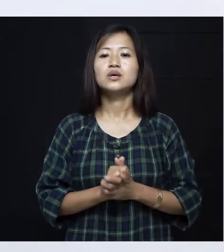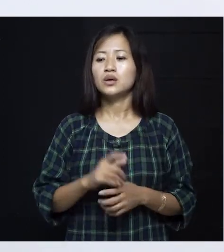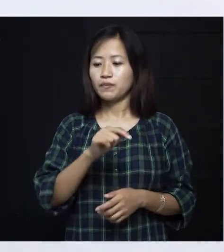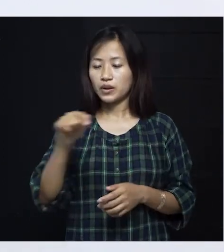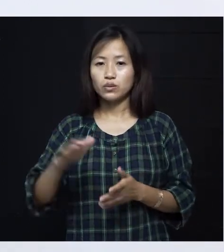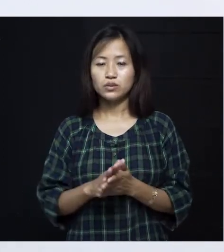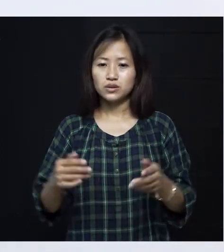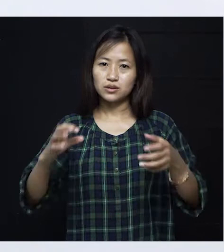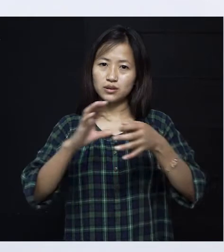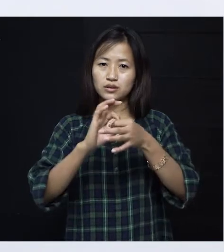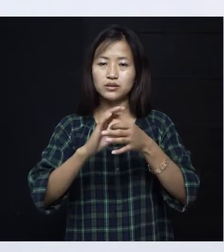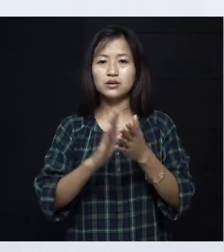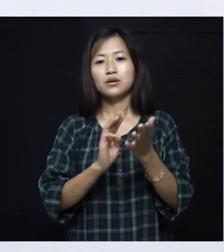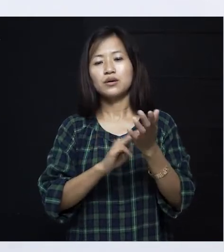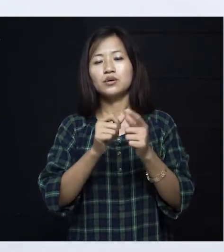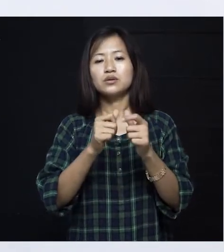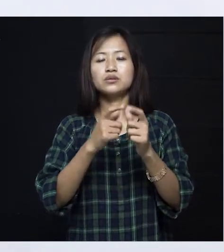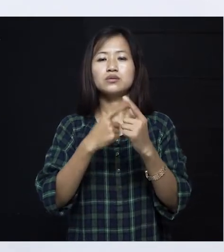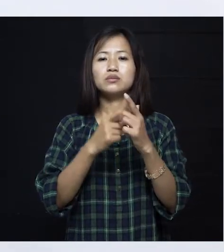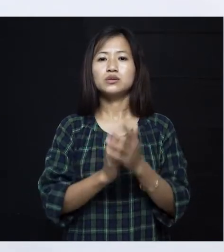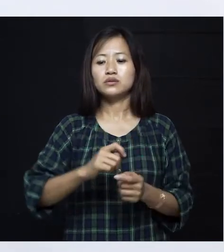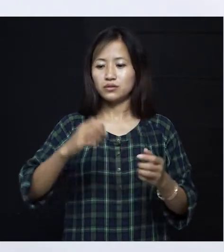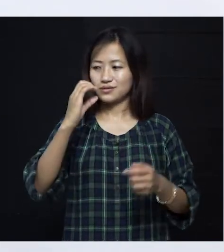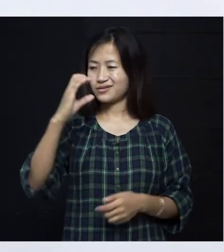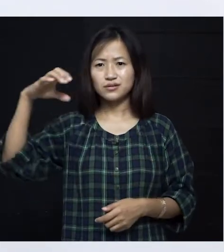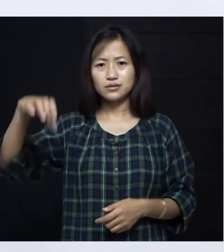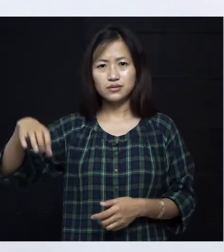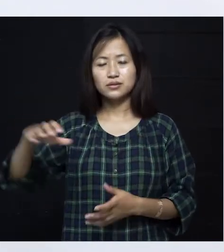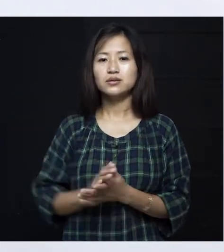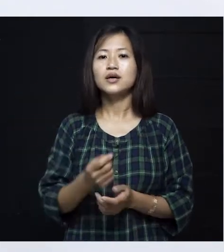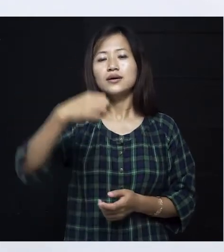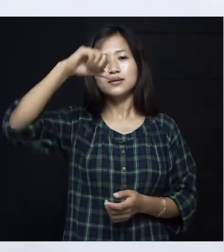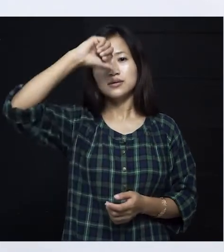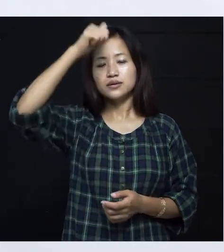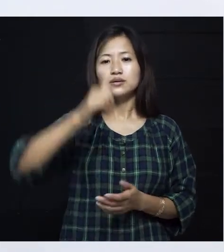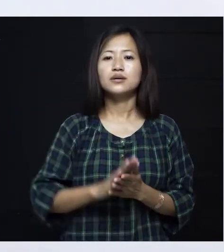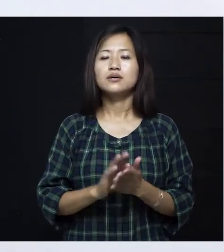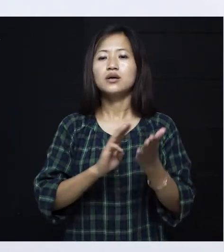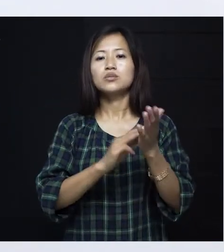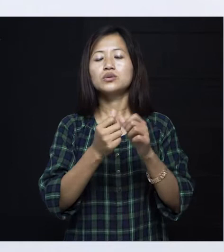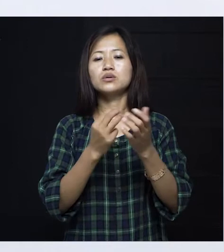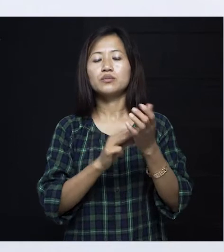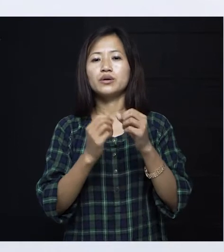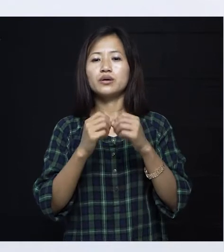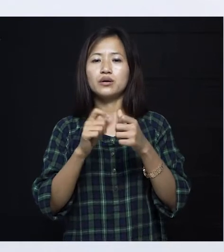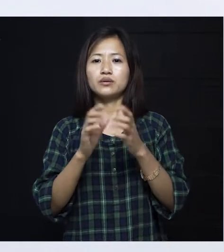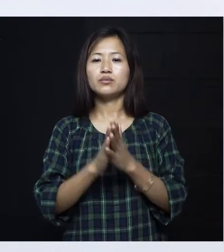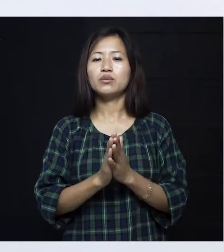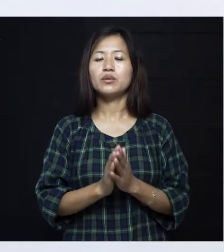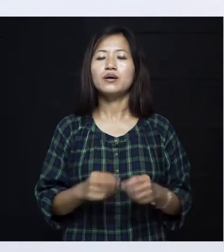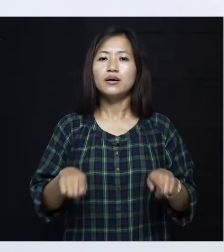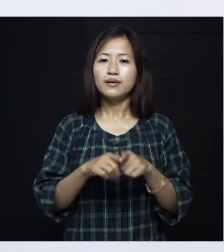which connect the major cities in India, okay? Those roads which connect Mumbai, okay? Then